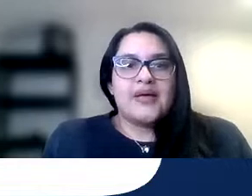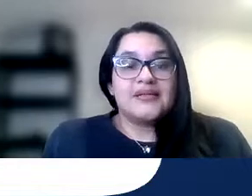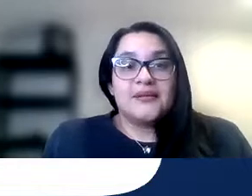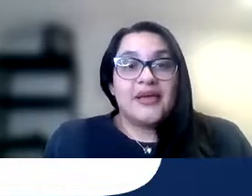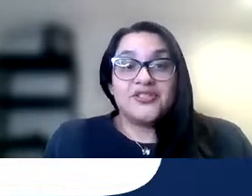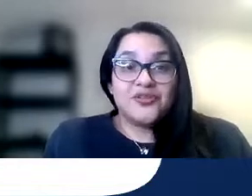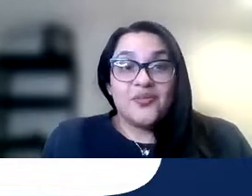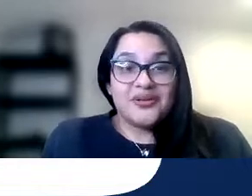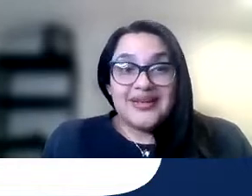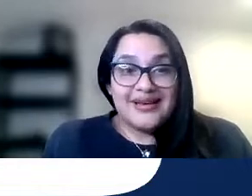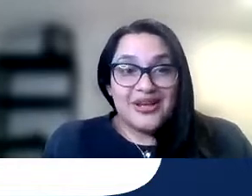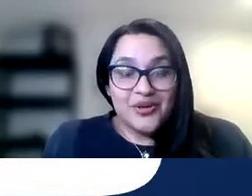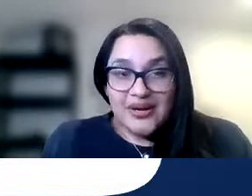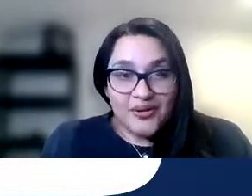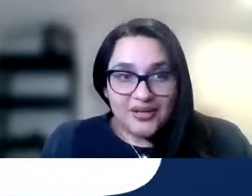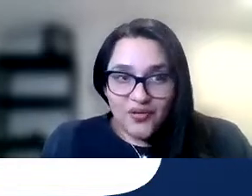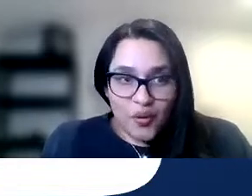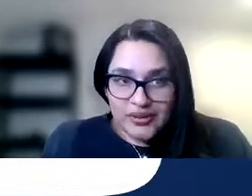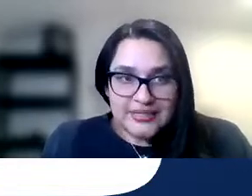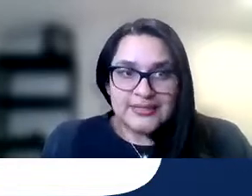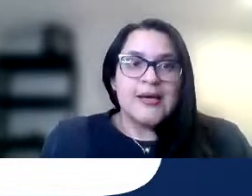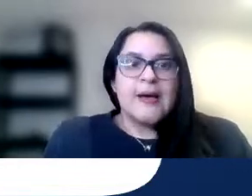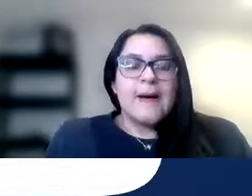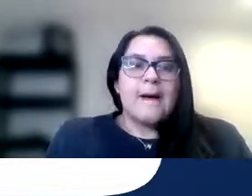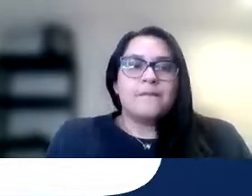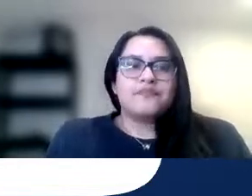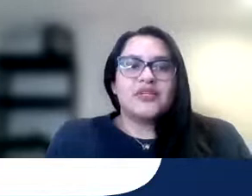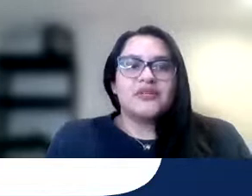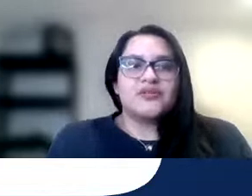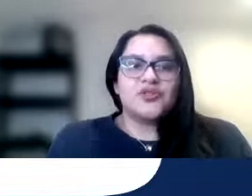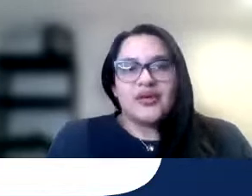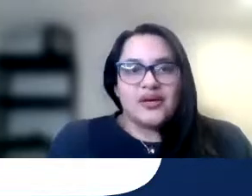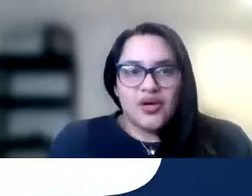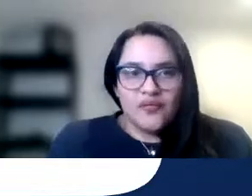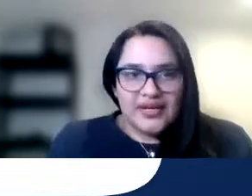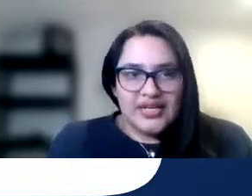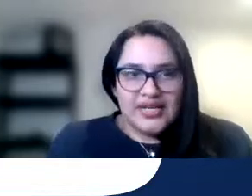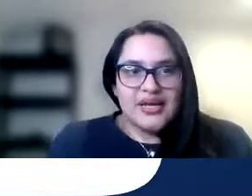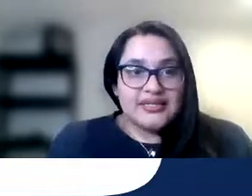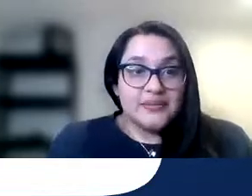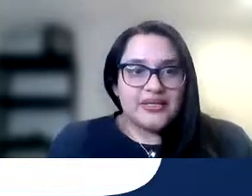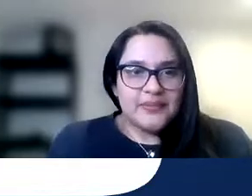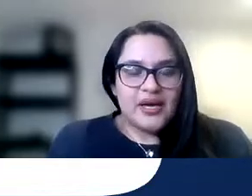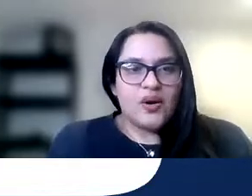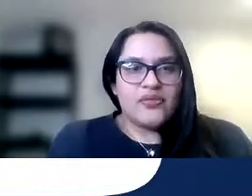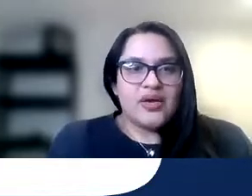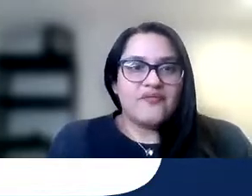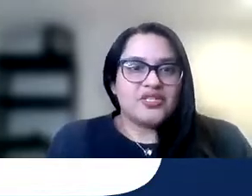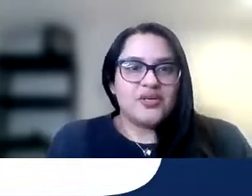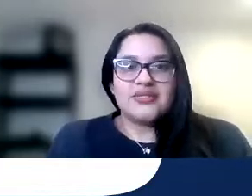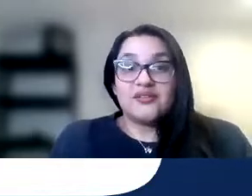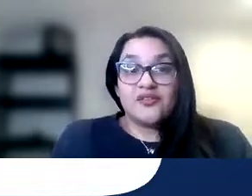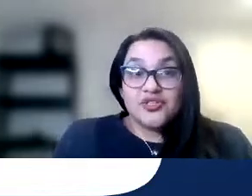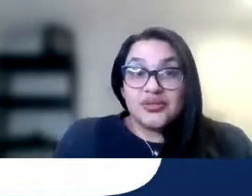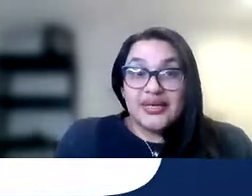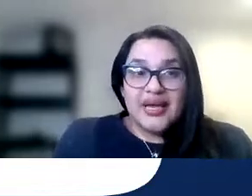and make sure that we're staying in a union hotel, of course. So during the COVID-19 pandemic, the convention